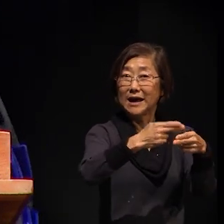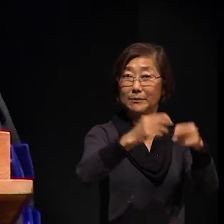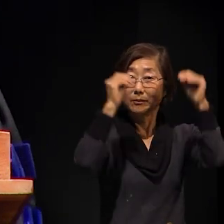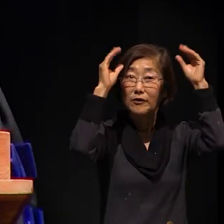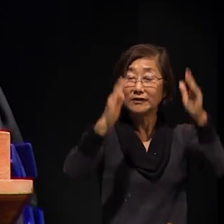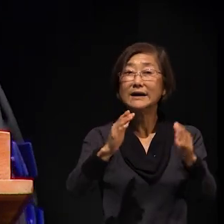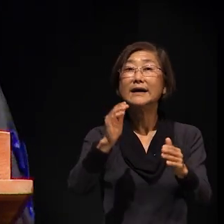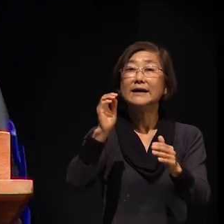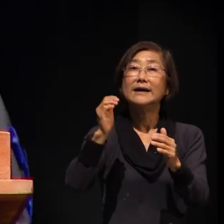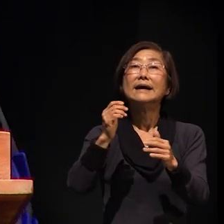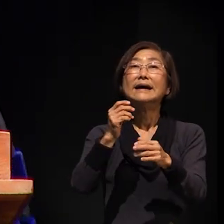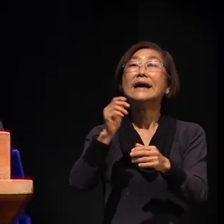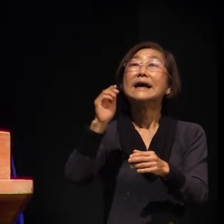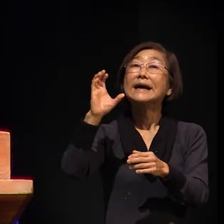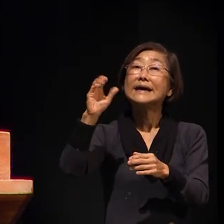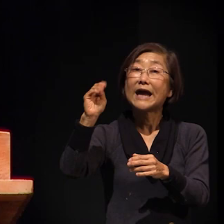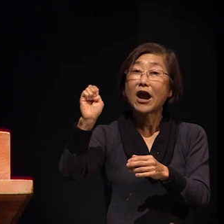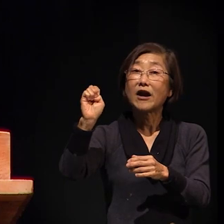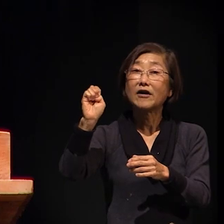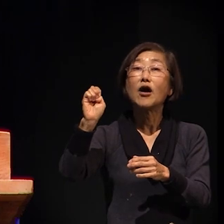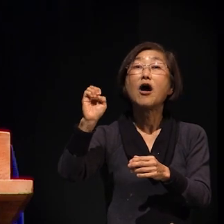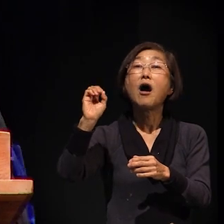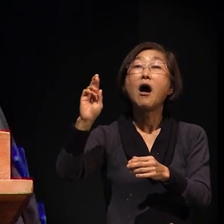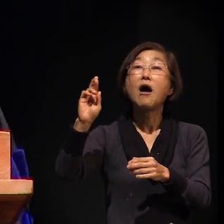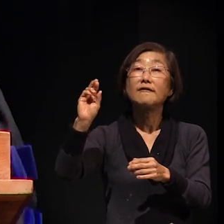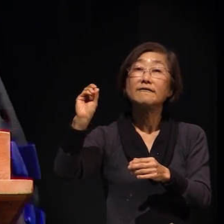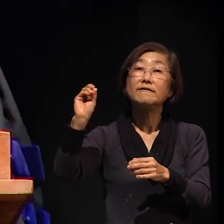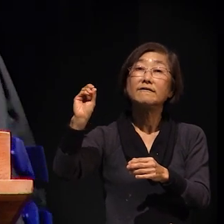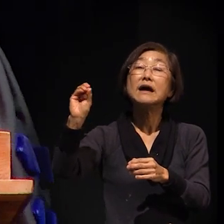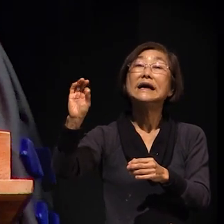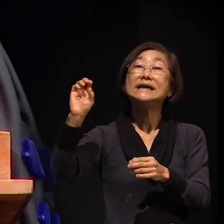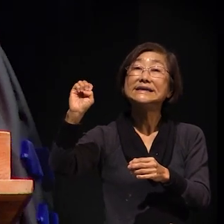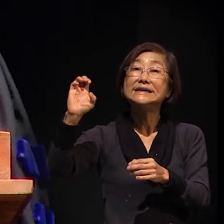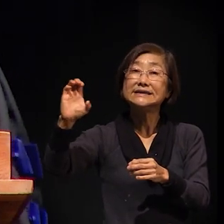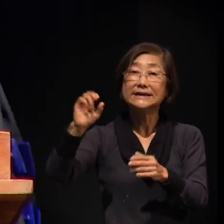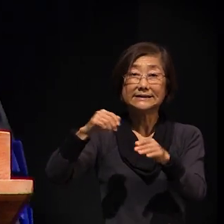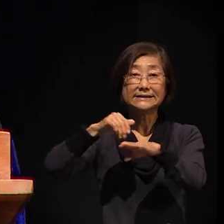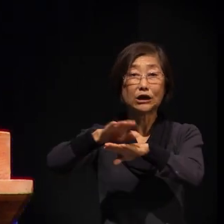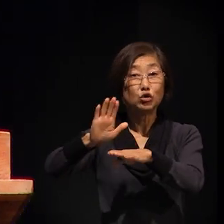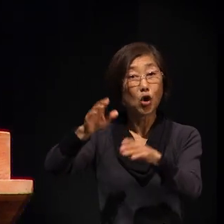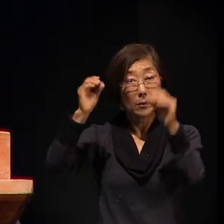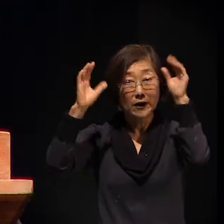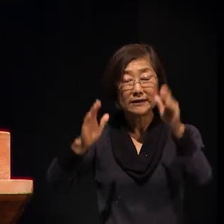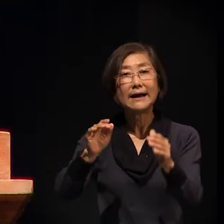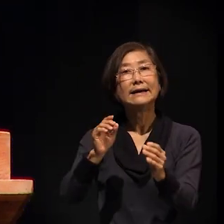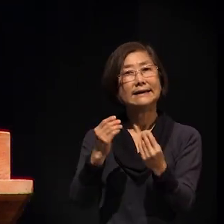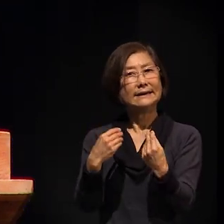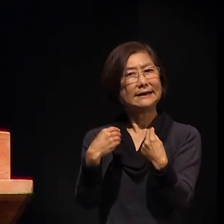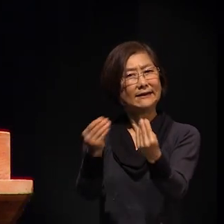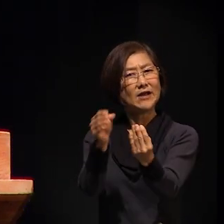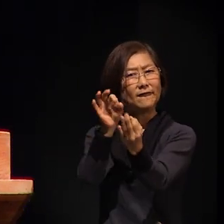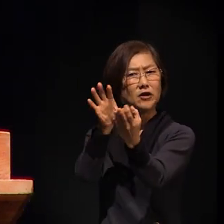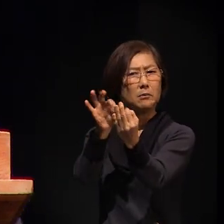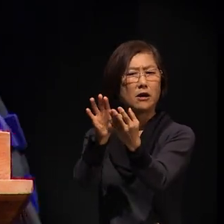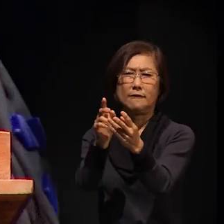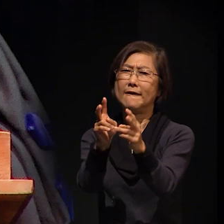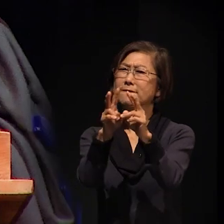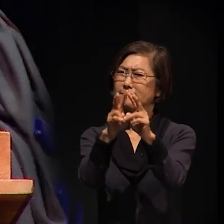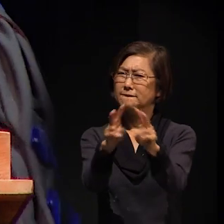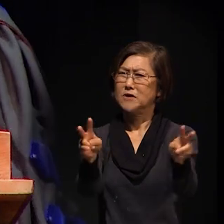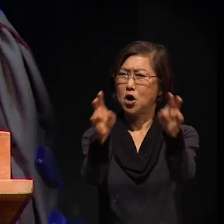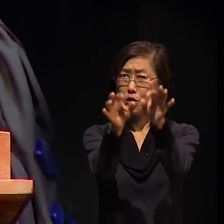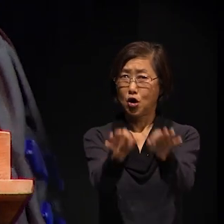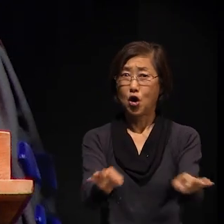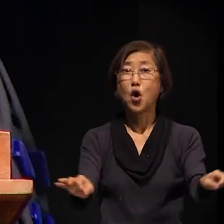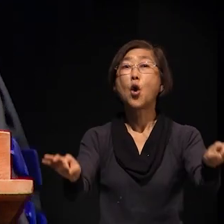of the professor, care of ECC, and send it to your professor. I think that feedback will